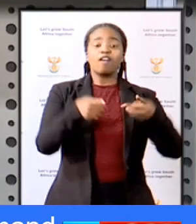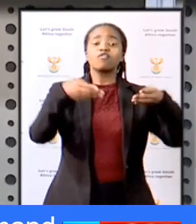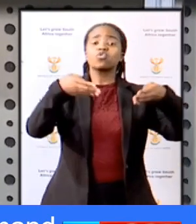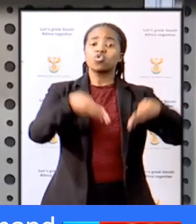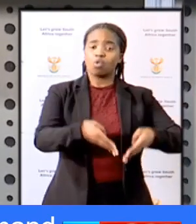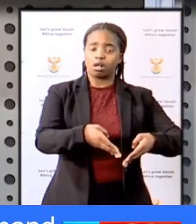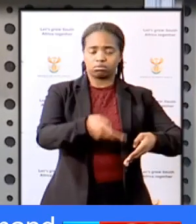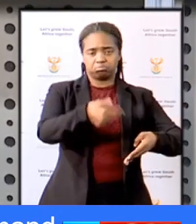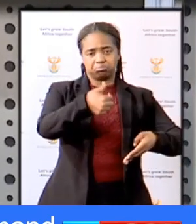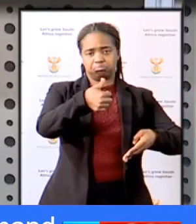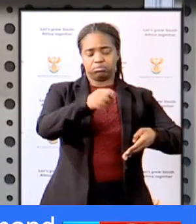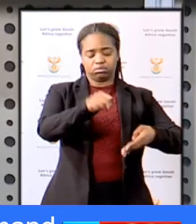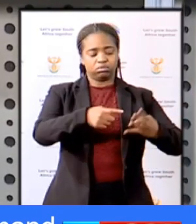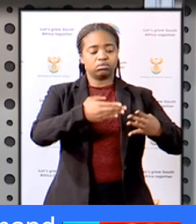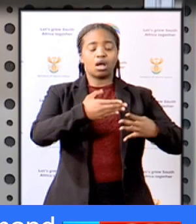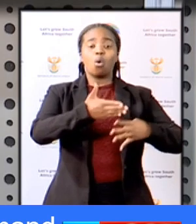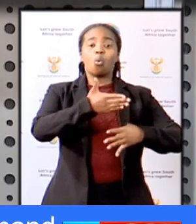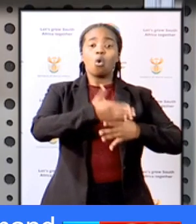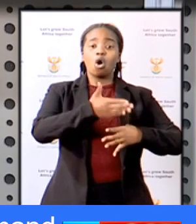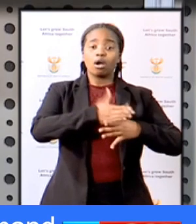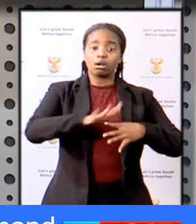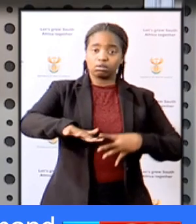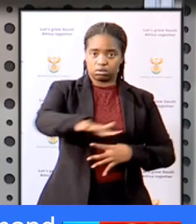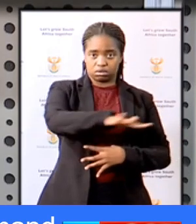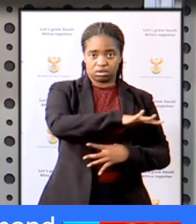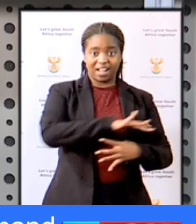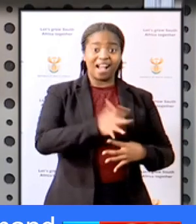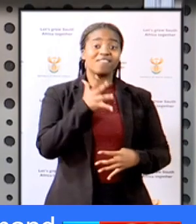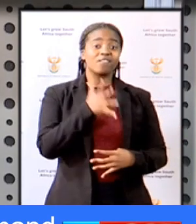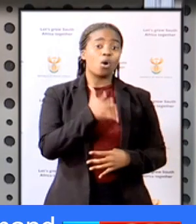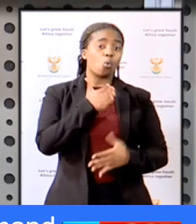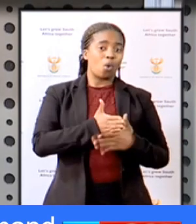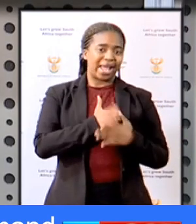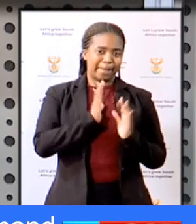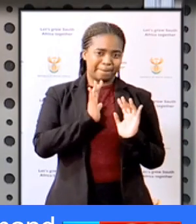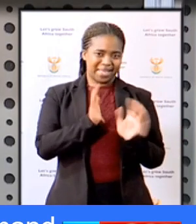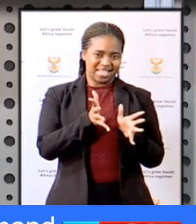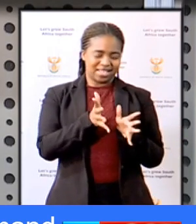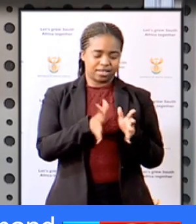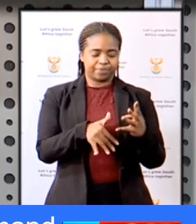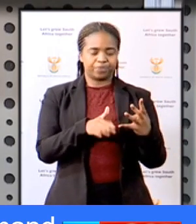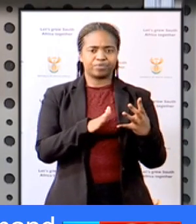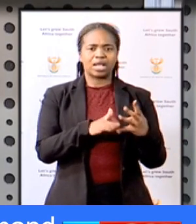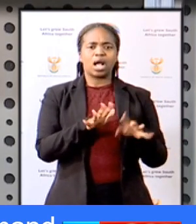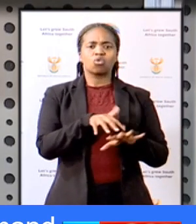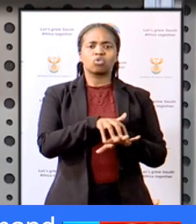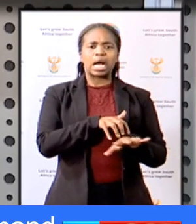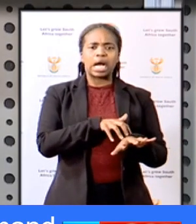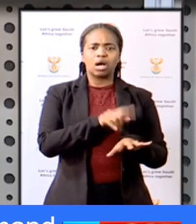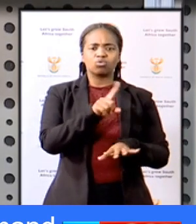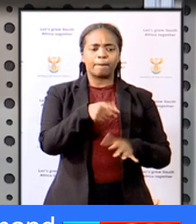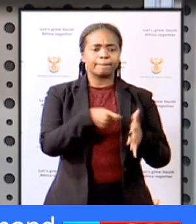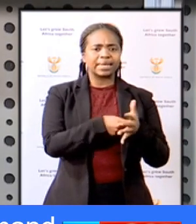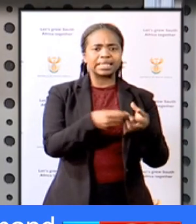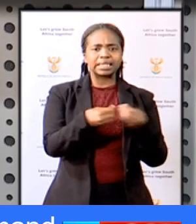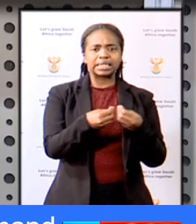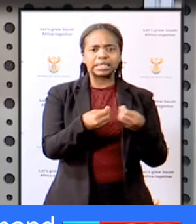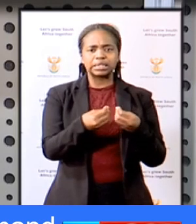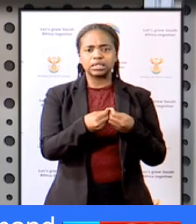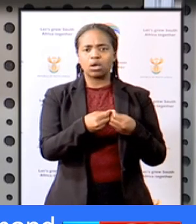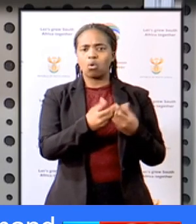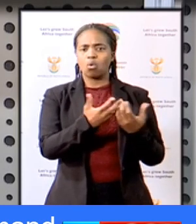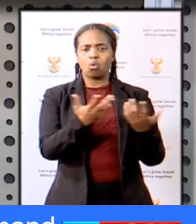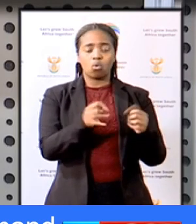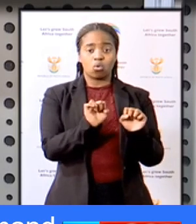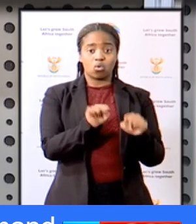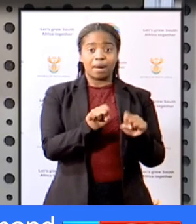a gathering at the workplace for workplace purposes, an agricultural auction subject to the direction